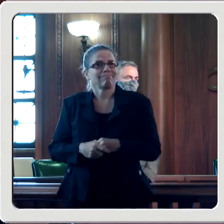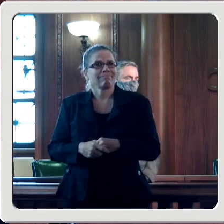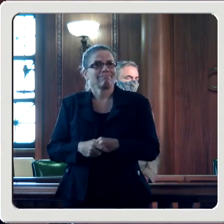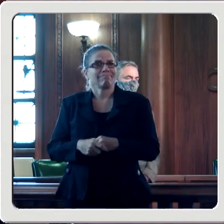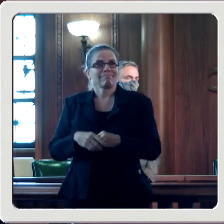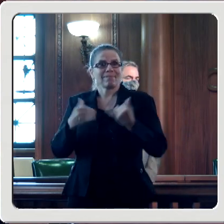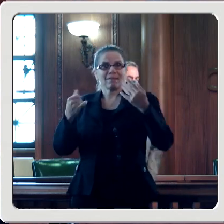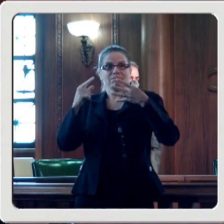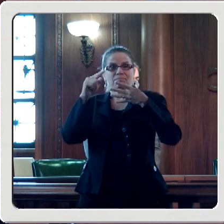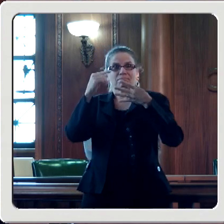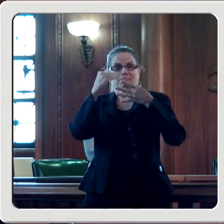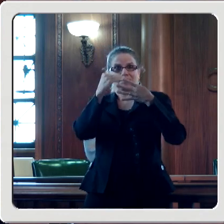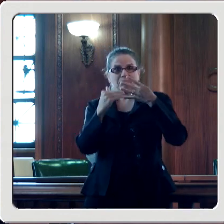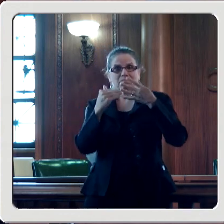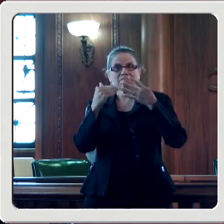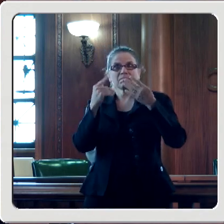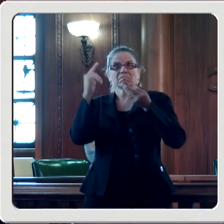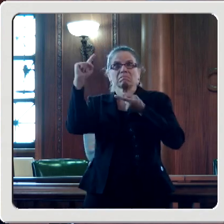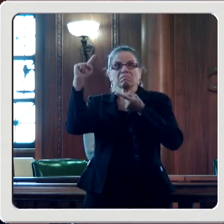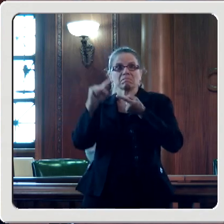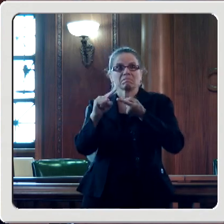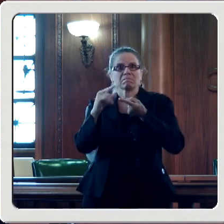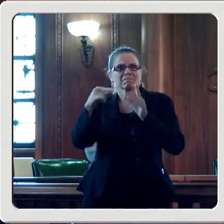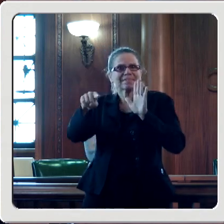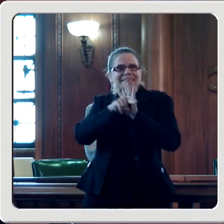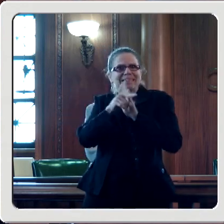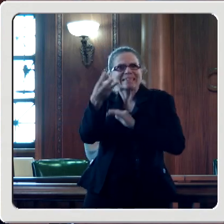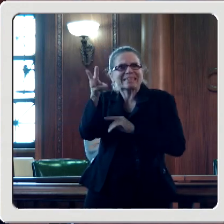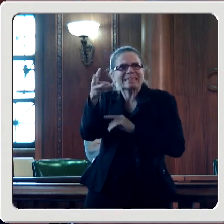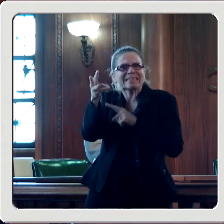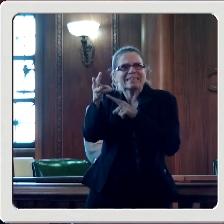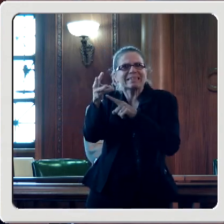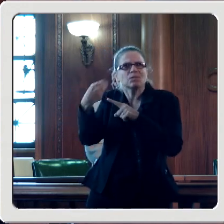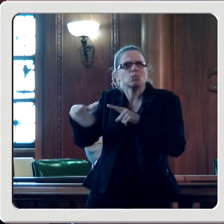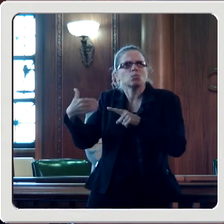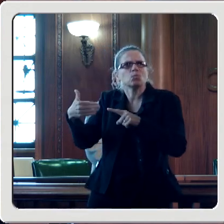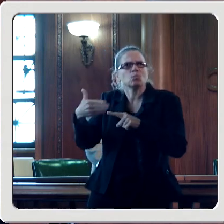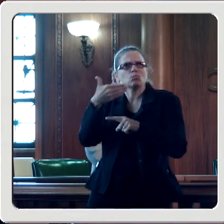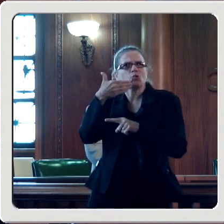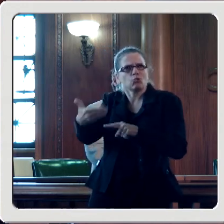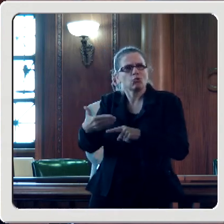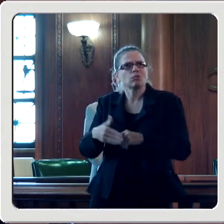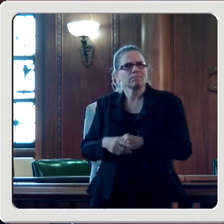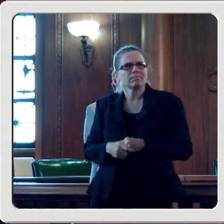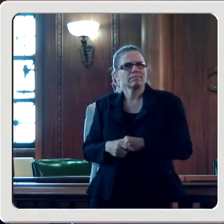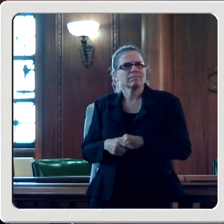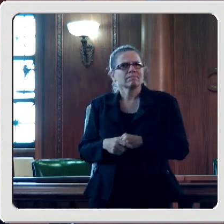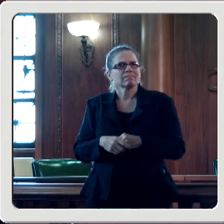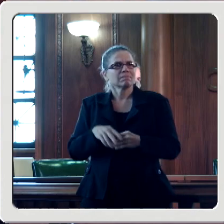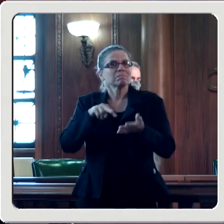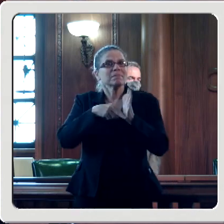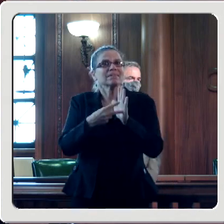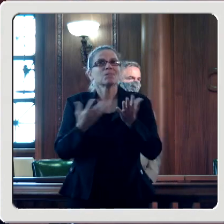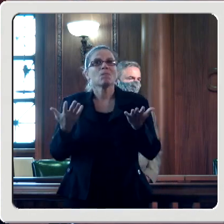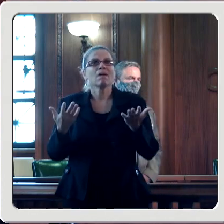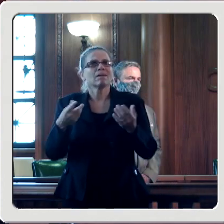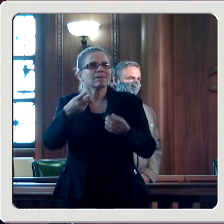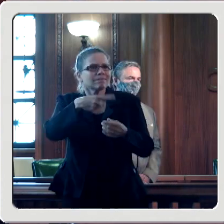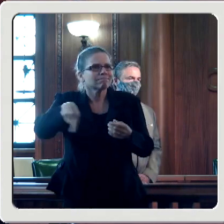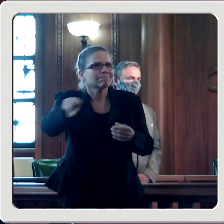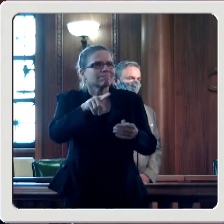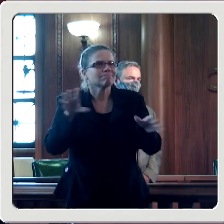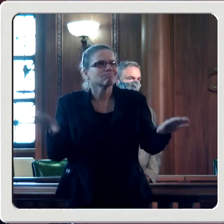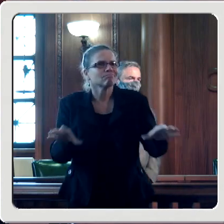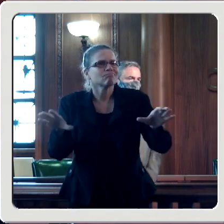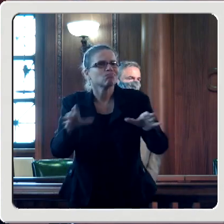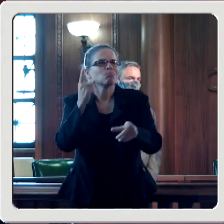are very pleased to report that we are on the right trajectory.